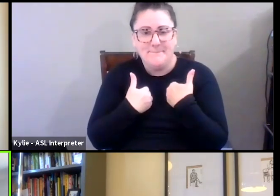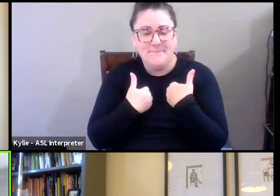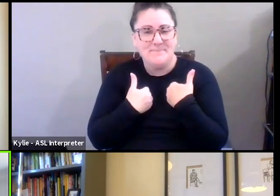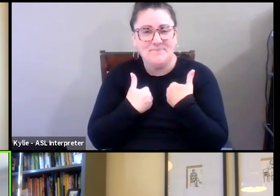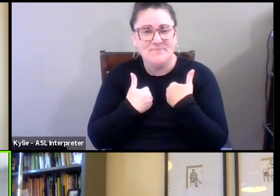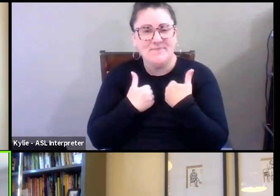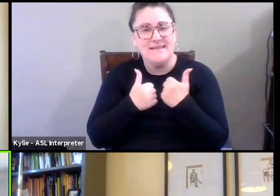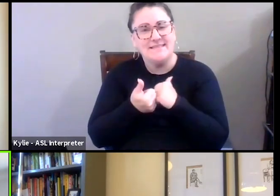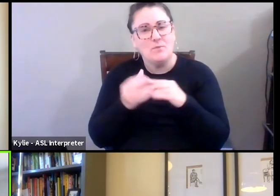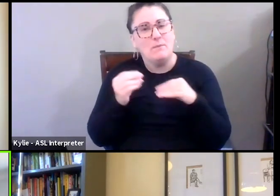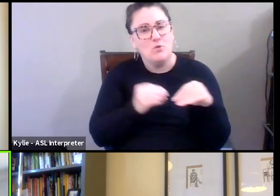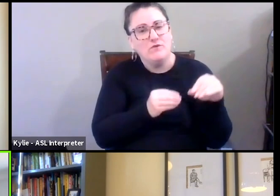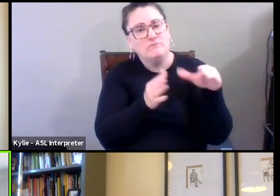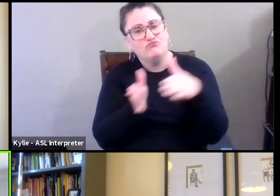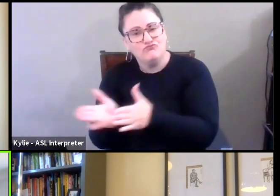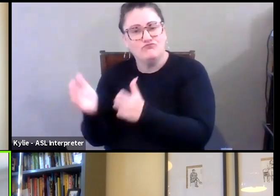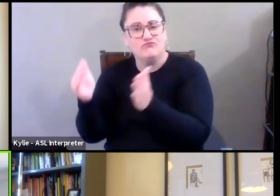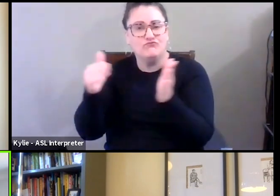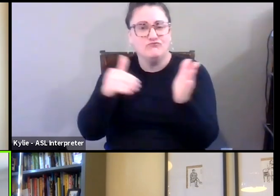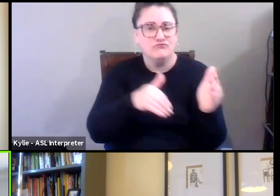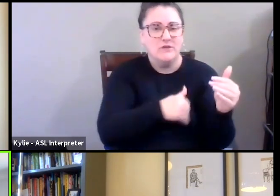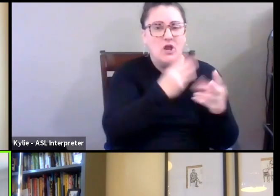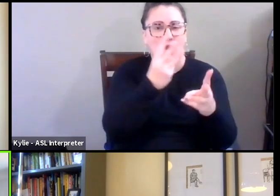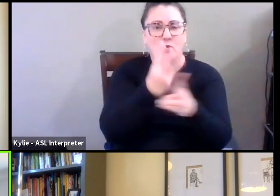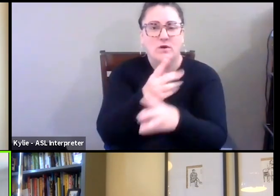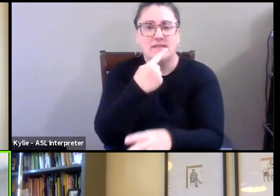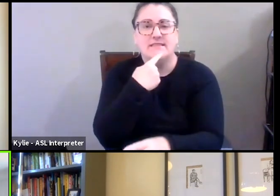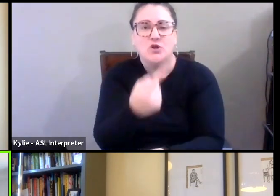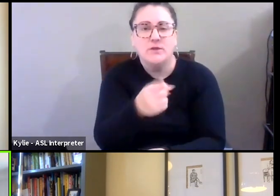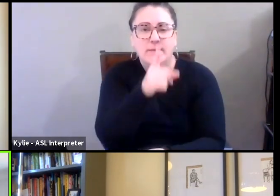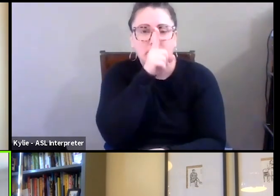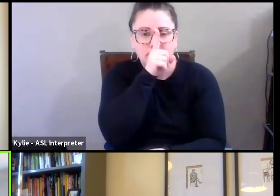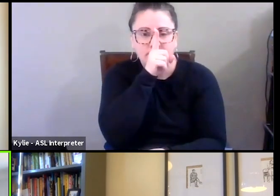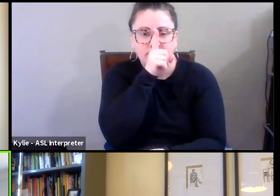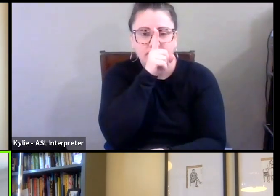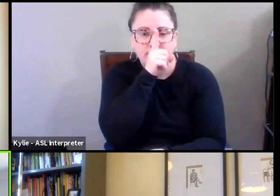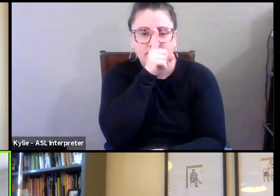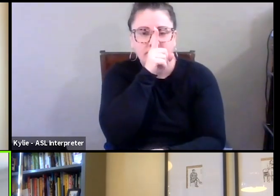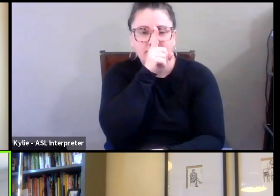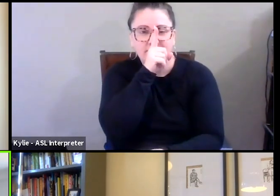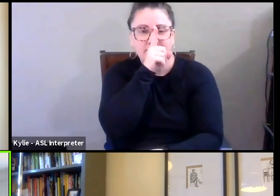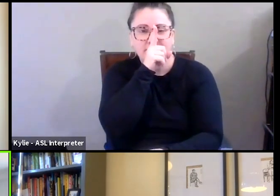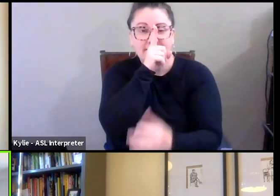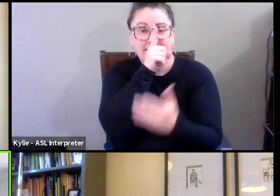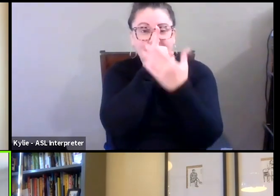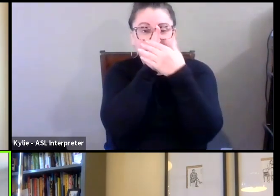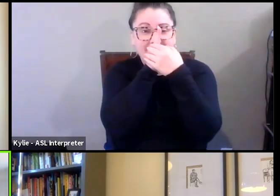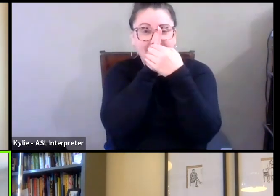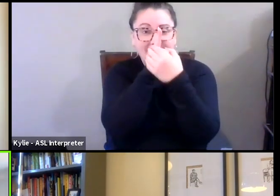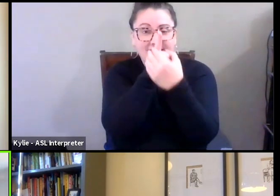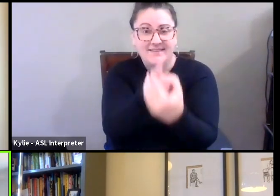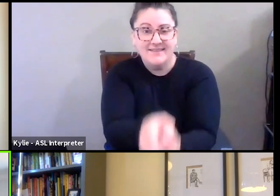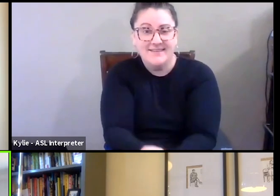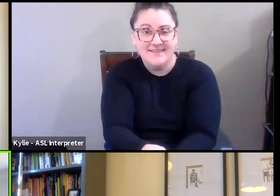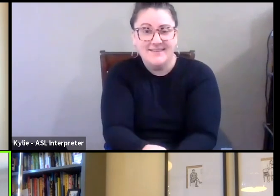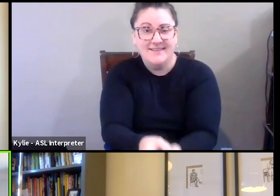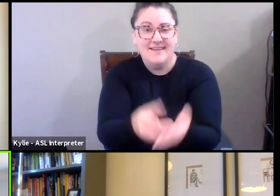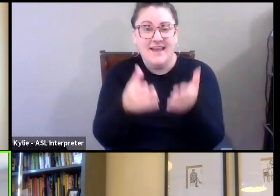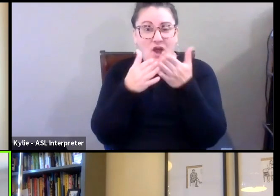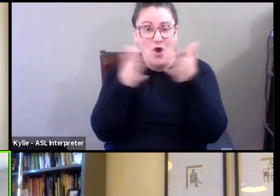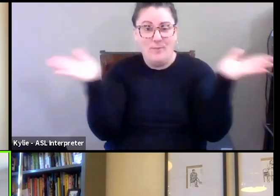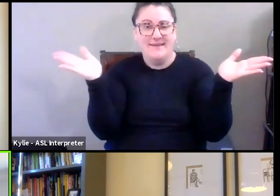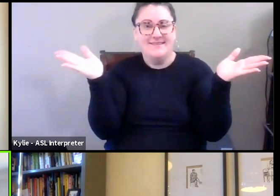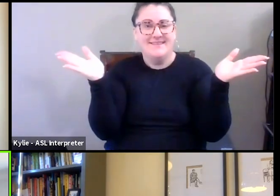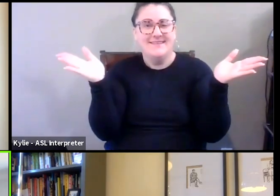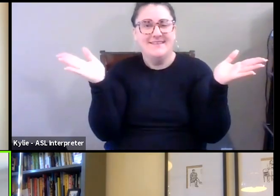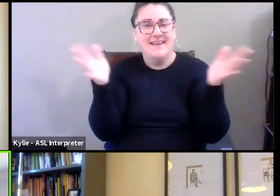that we are moving through the world and we've been told to be silent about. Mm-hmm. But if we weren't, right? And just getting back to that idea of like, what